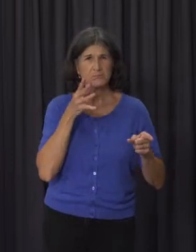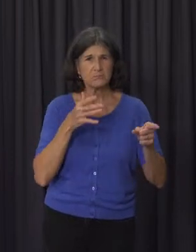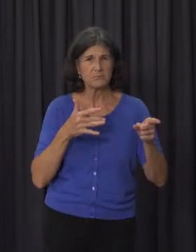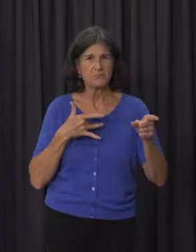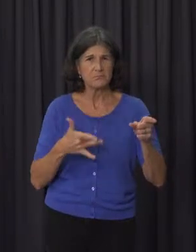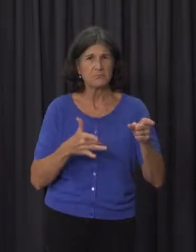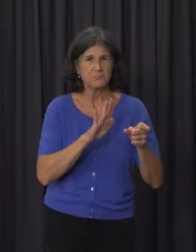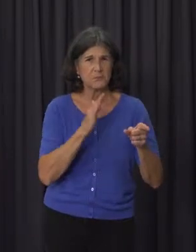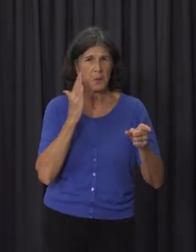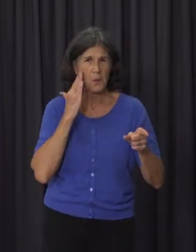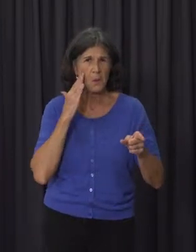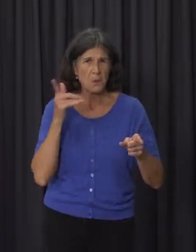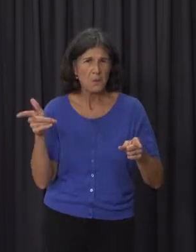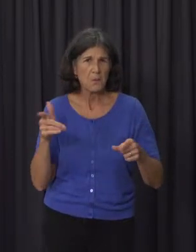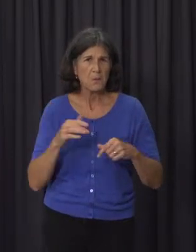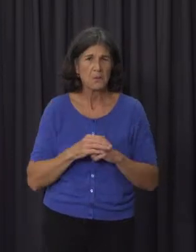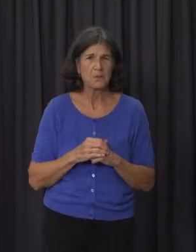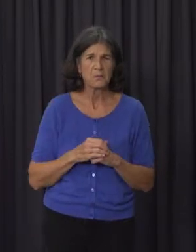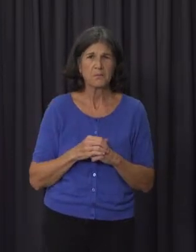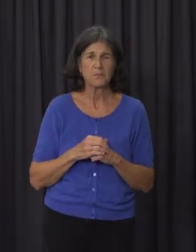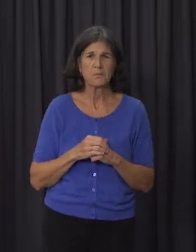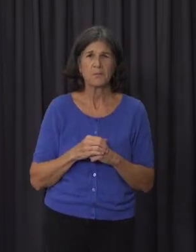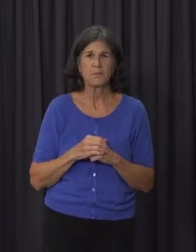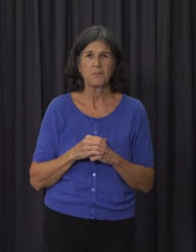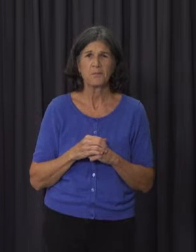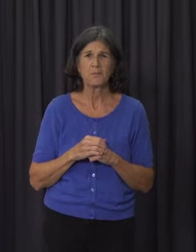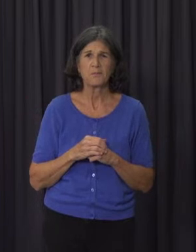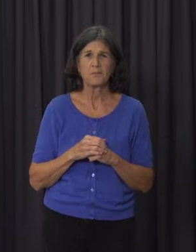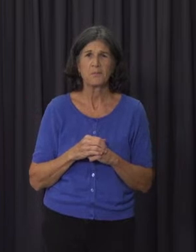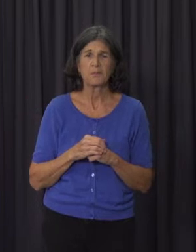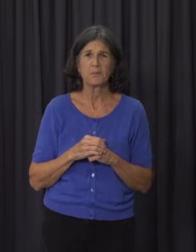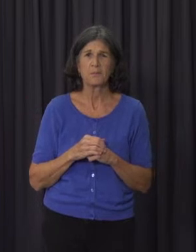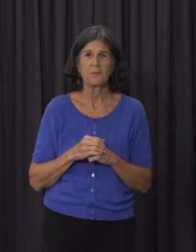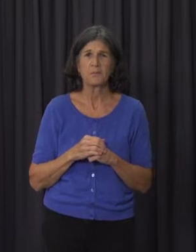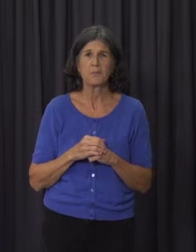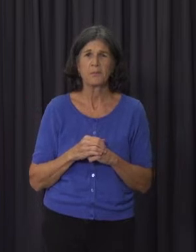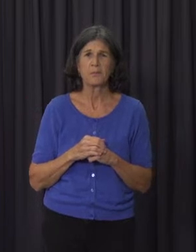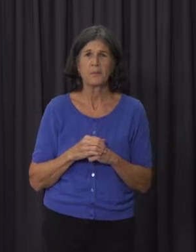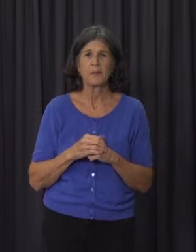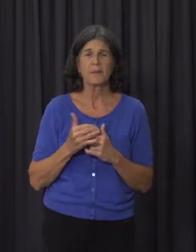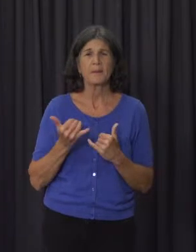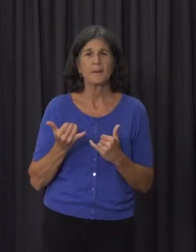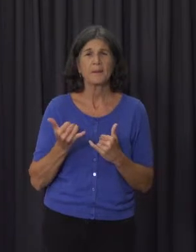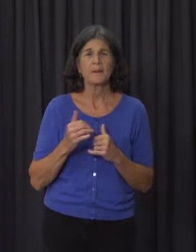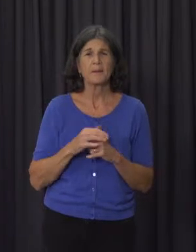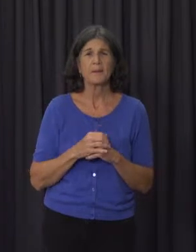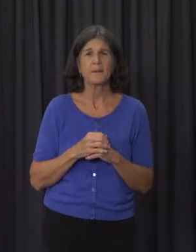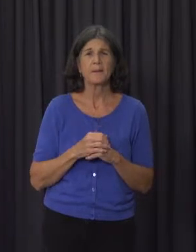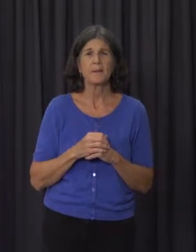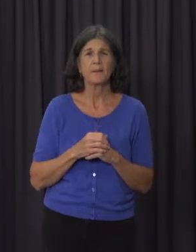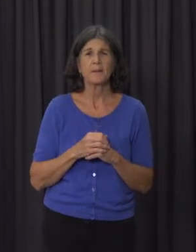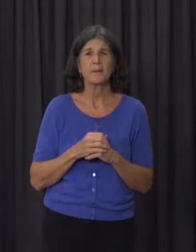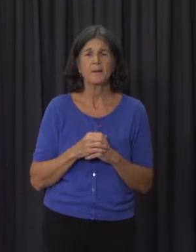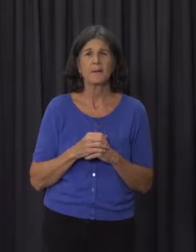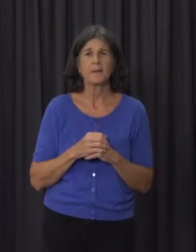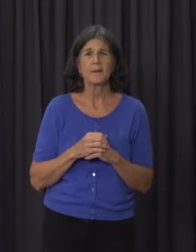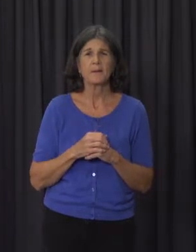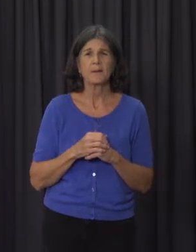the initial response to fires happens. I mean, can you explain